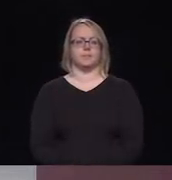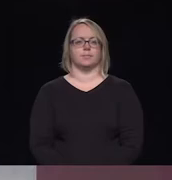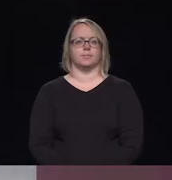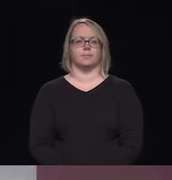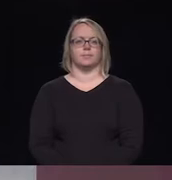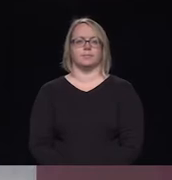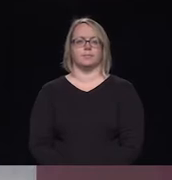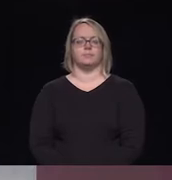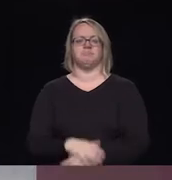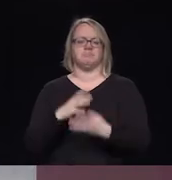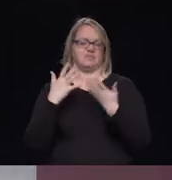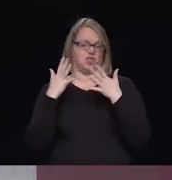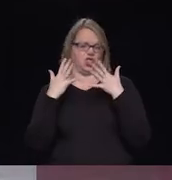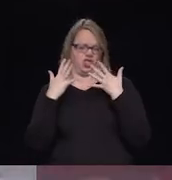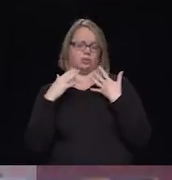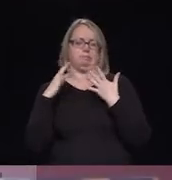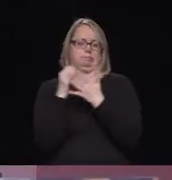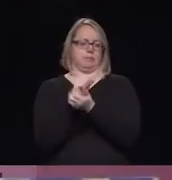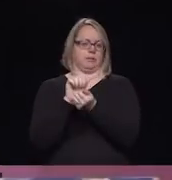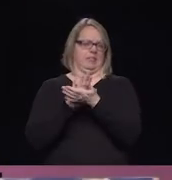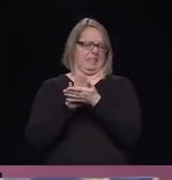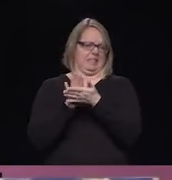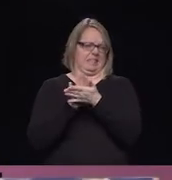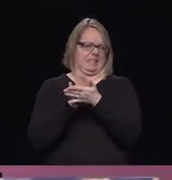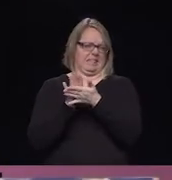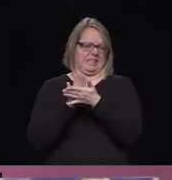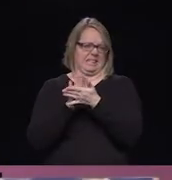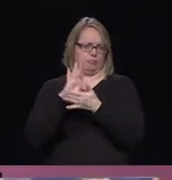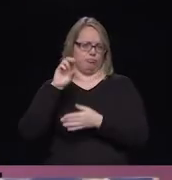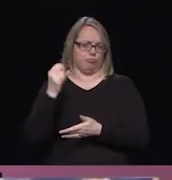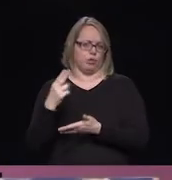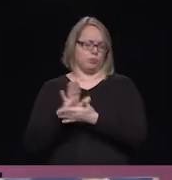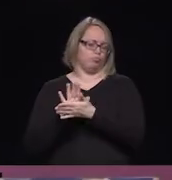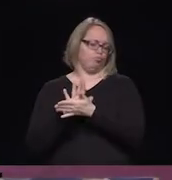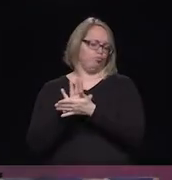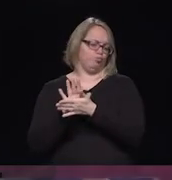So we're going to go ahead and wash the brush using that stomping.